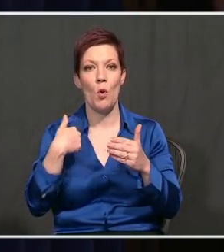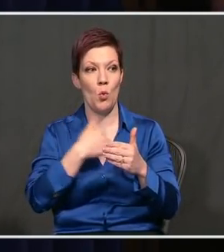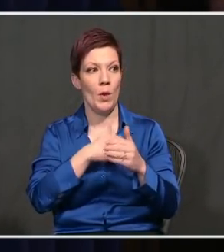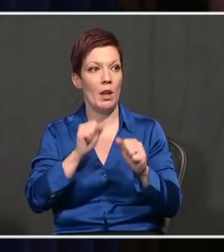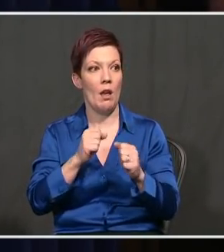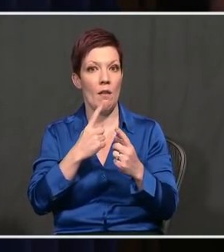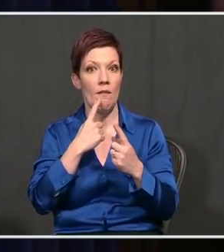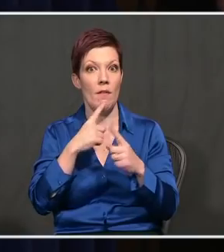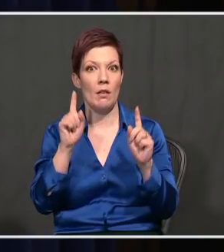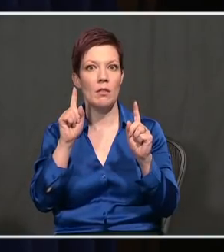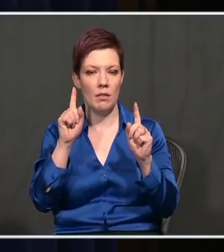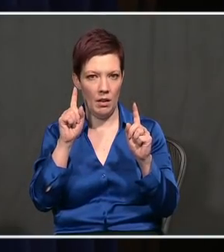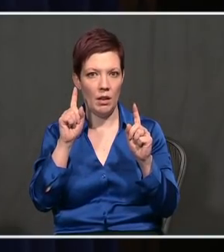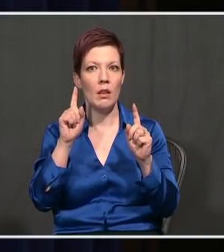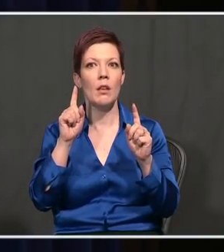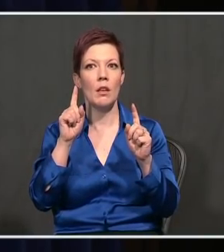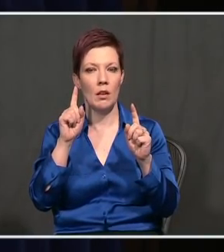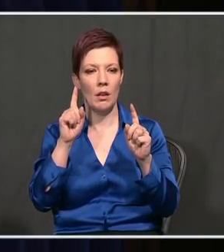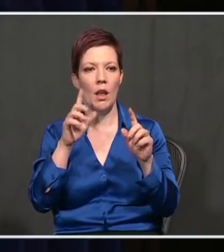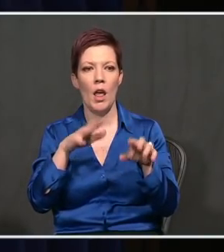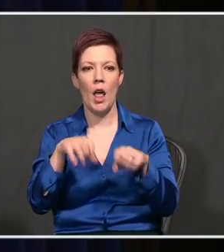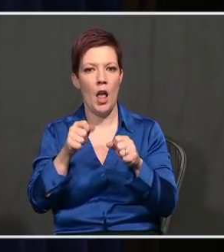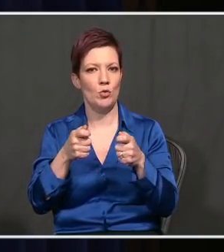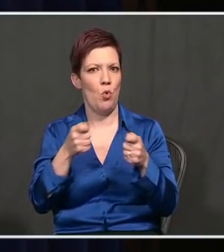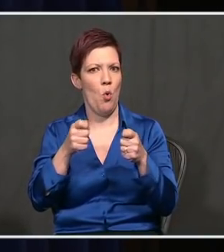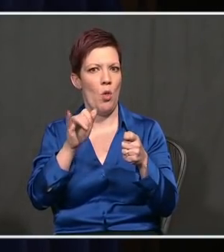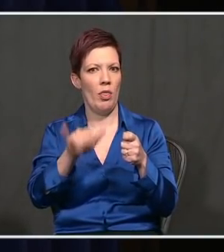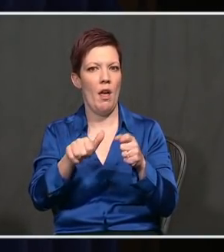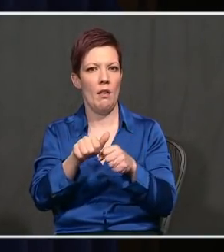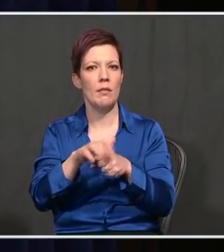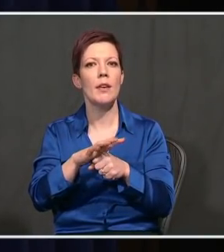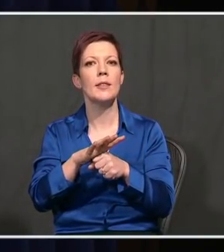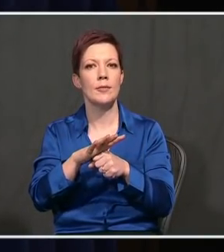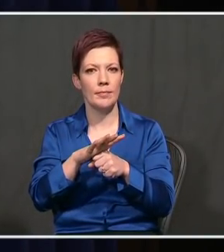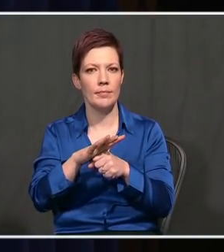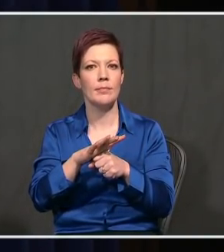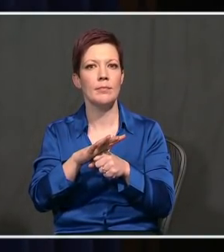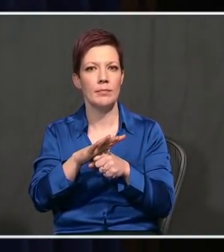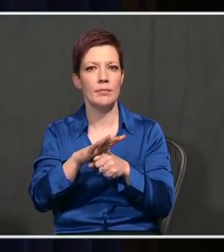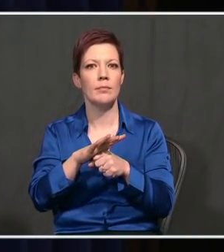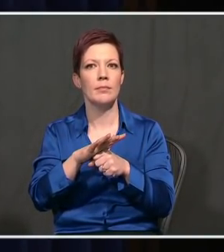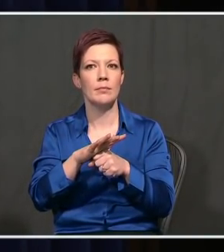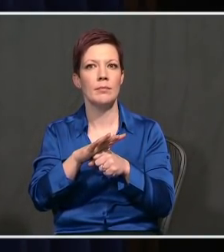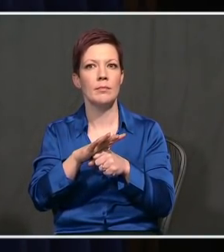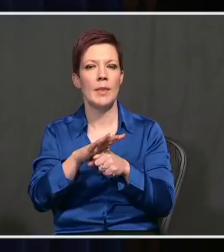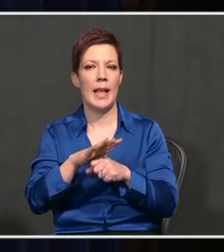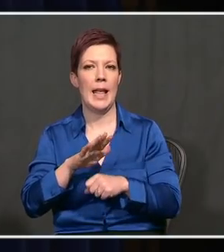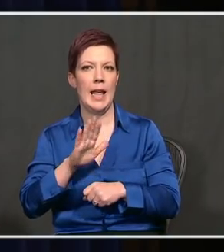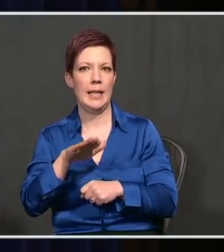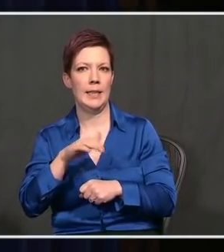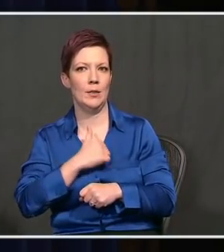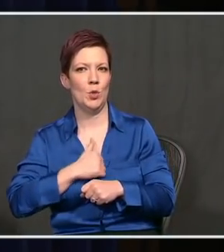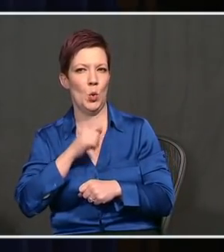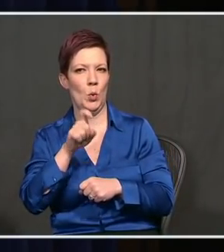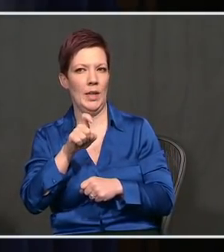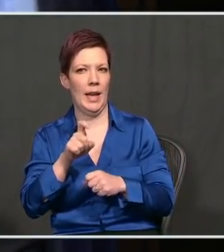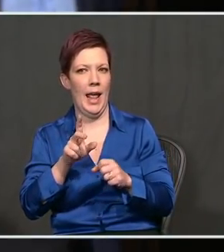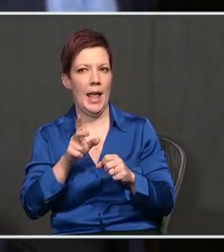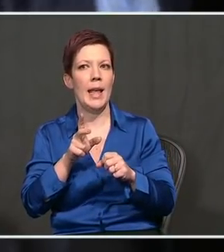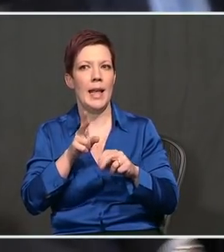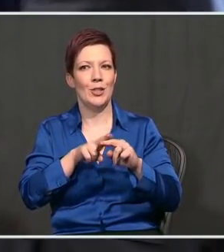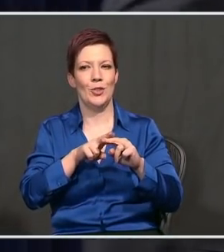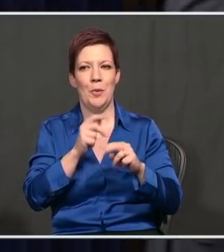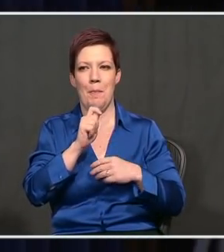take control of this pandemic and get back to our normal life. Hey, Dr. Slay, I'm sorry. You just need this microphone. Sorry to interrupt you here.